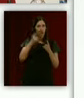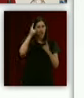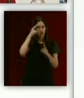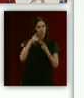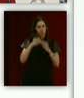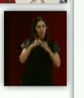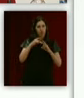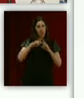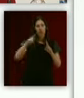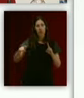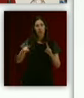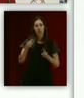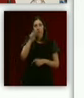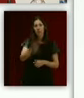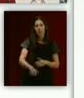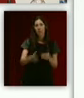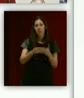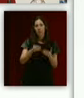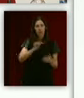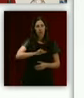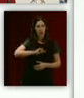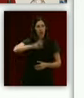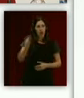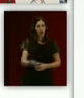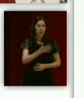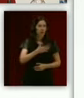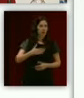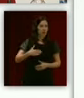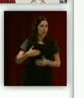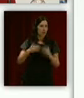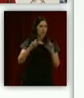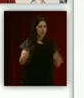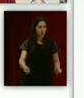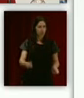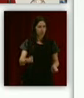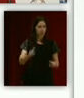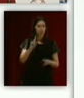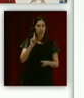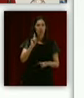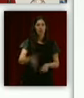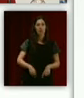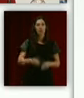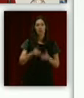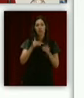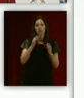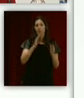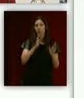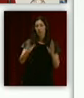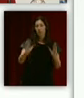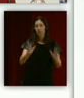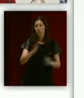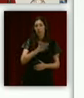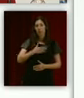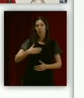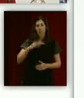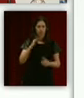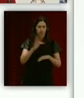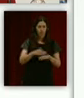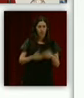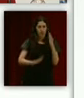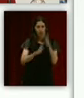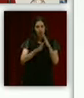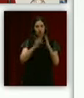the possibility of using this electroencephalic signals to detect whether the user is tired and needs